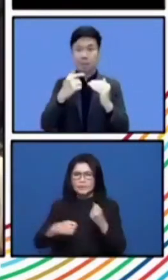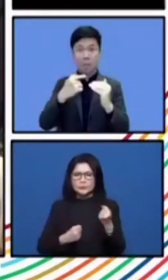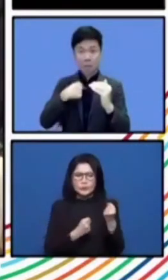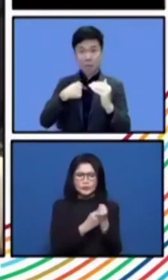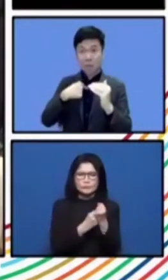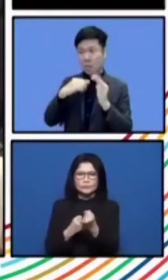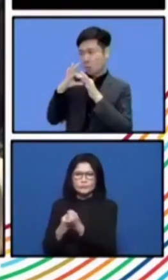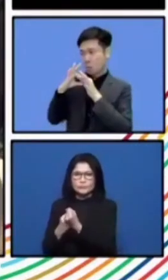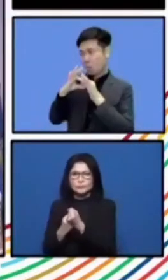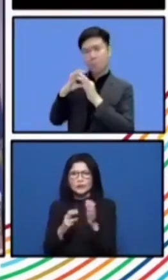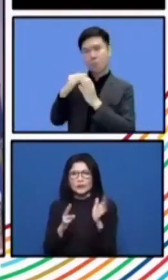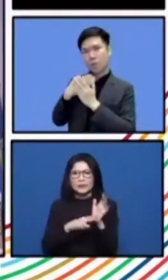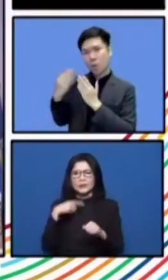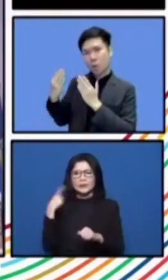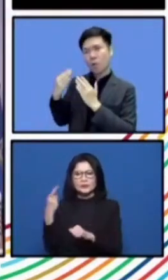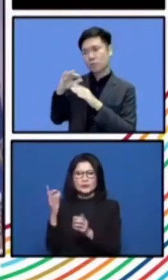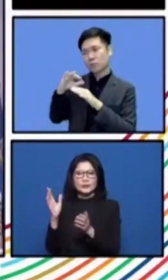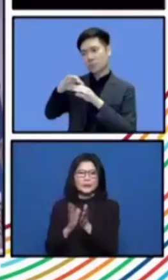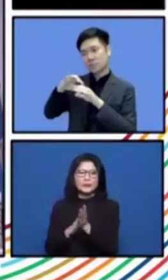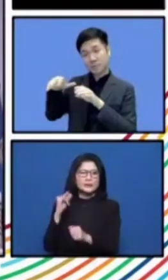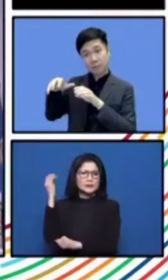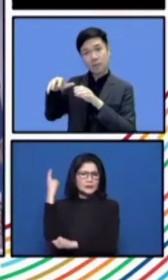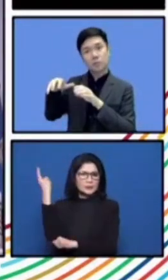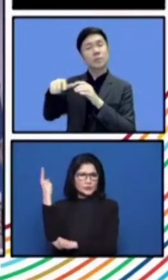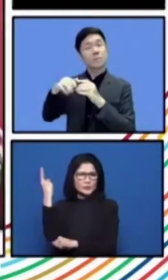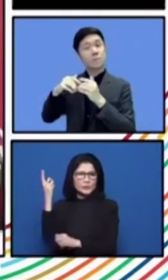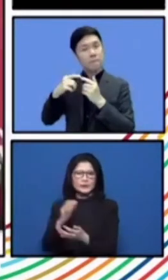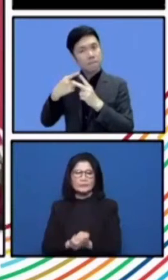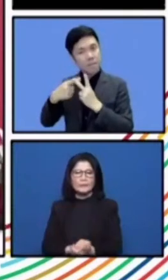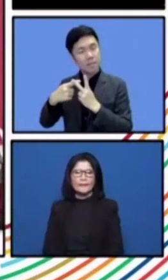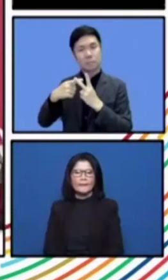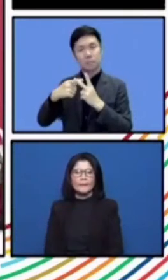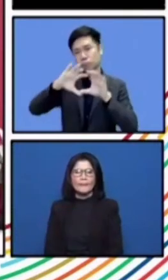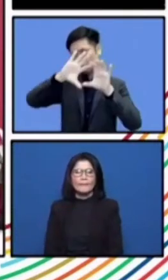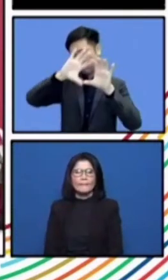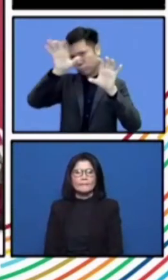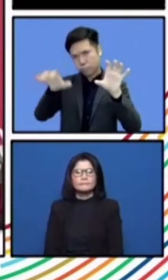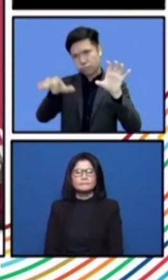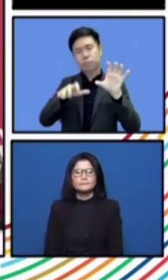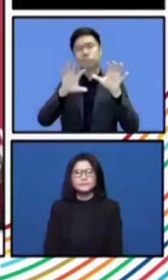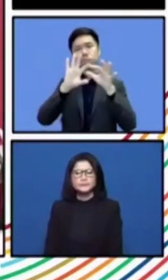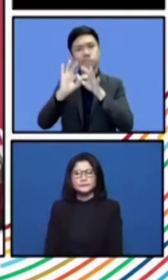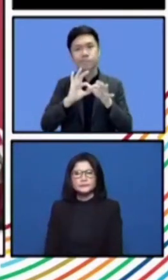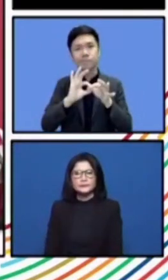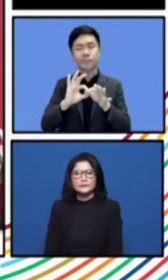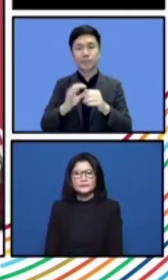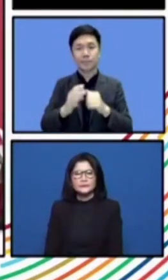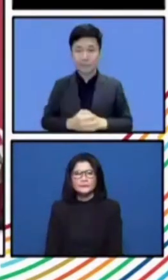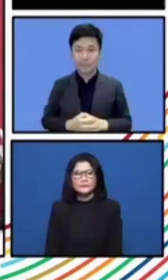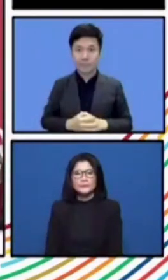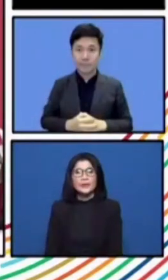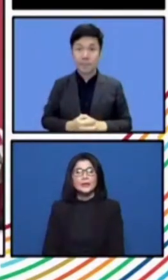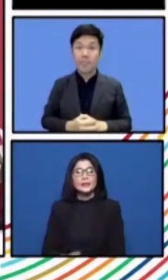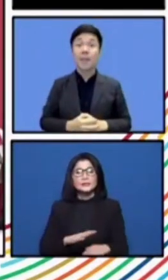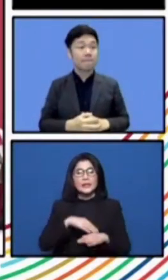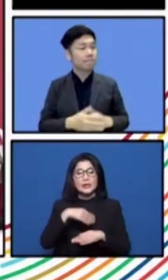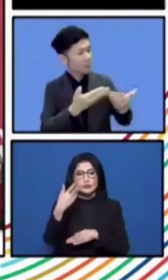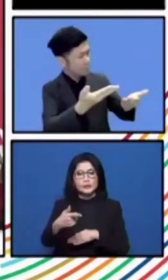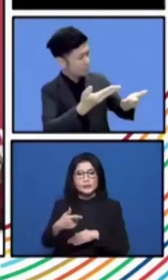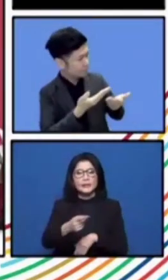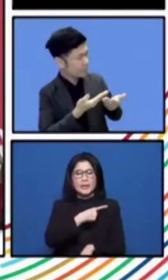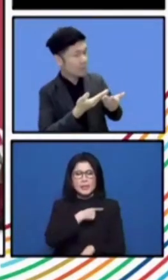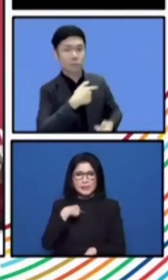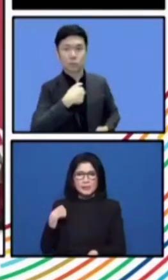you thank you very much we will now have the delegate from China making his interventions I give the flow